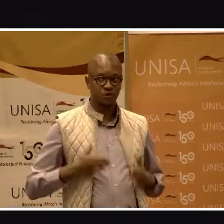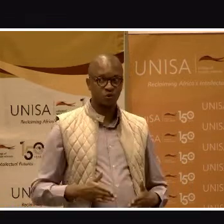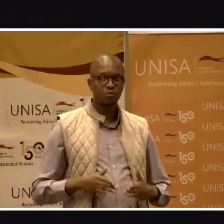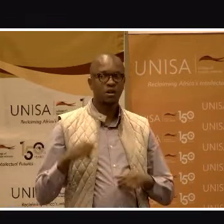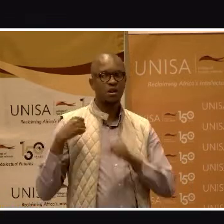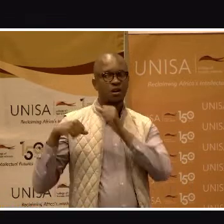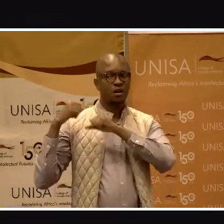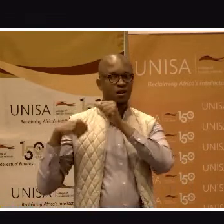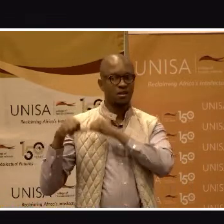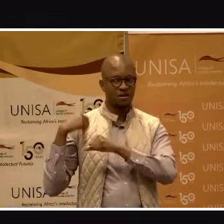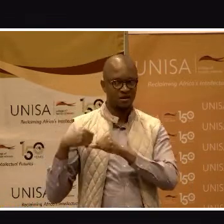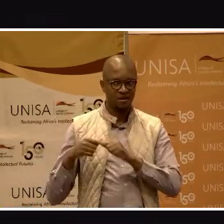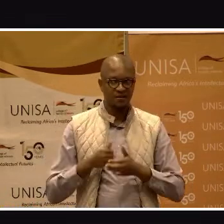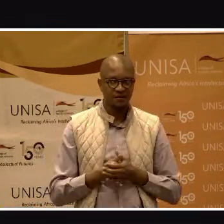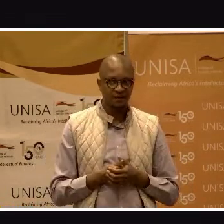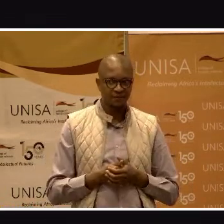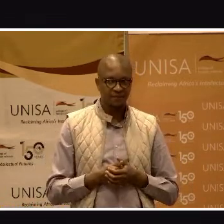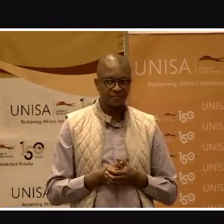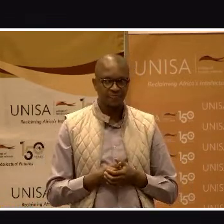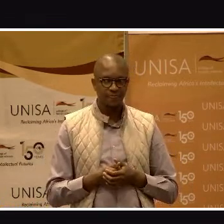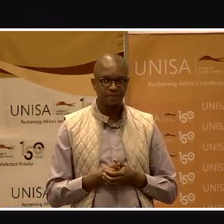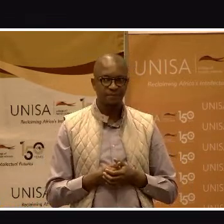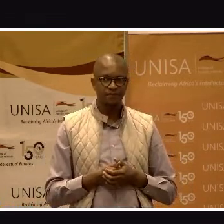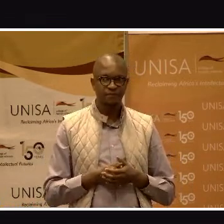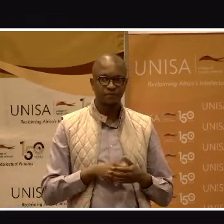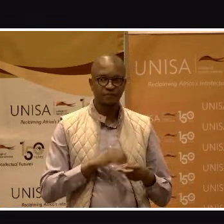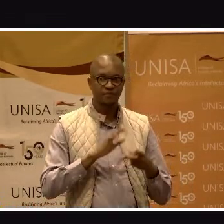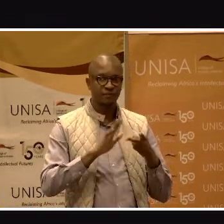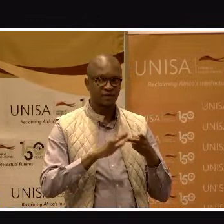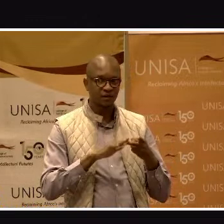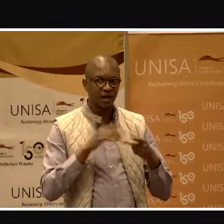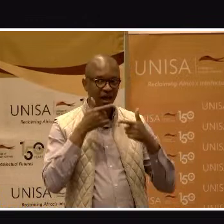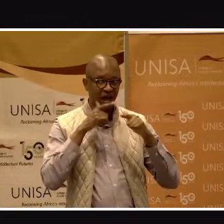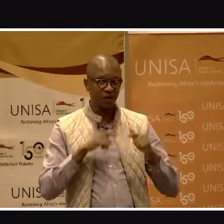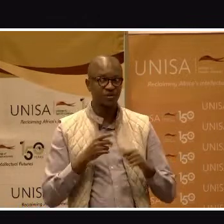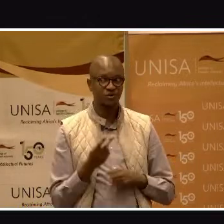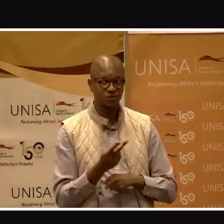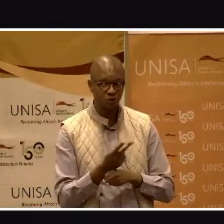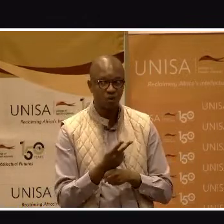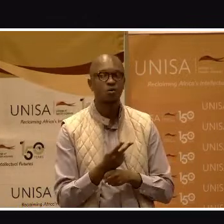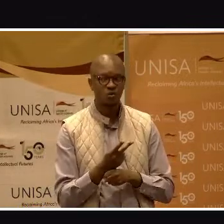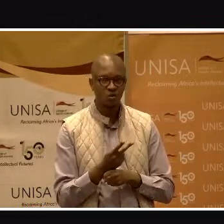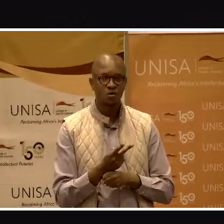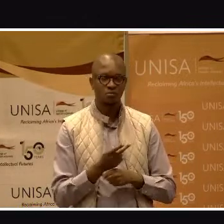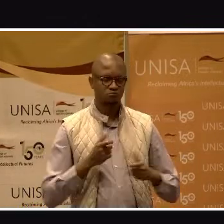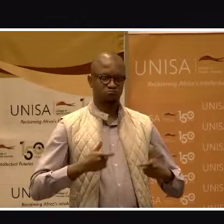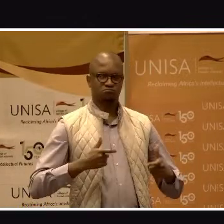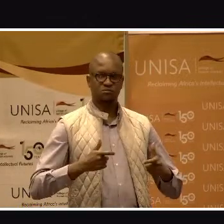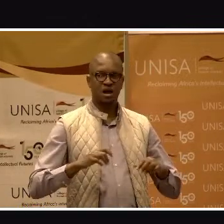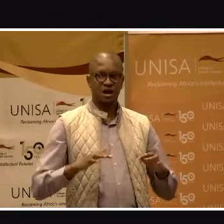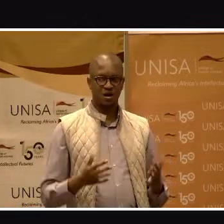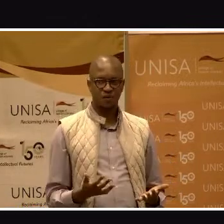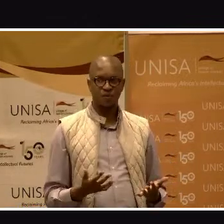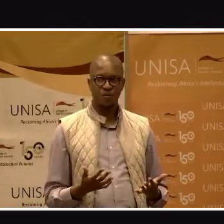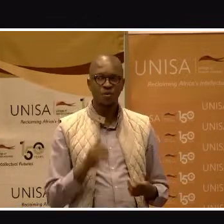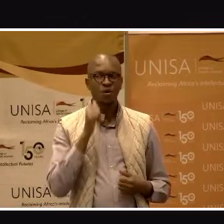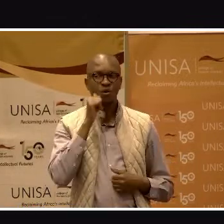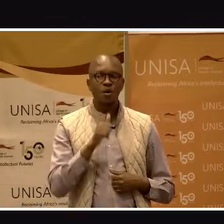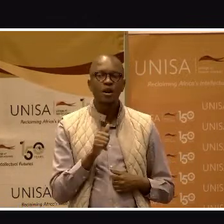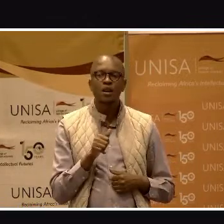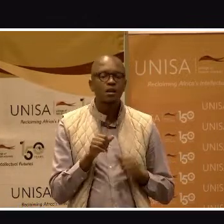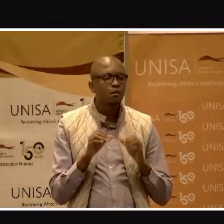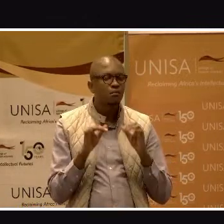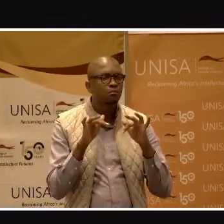extinct when no one can speak it anymore. We should also know that it becomes doomed when the latest generation of children no